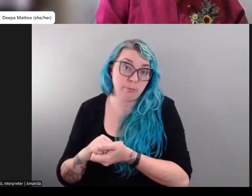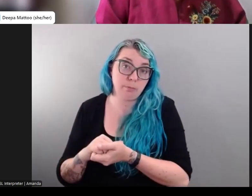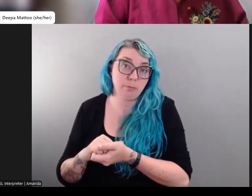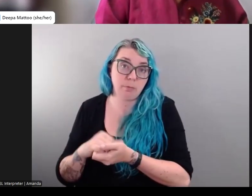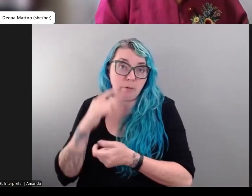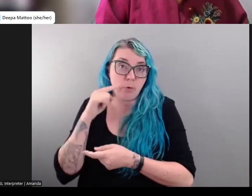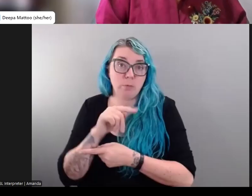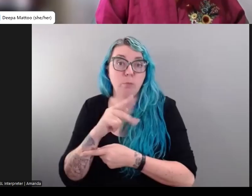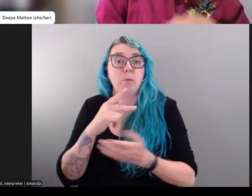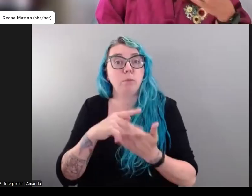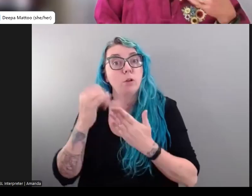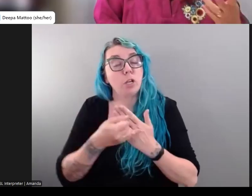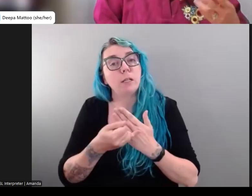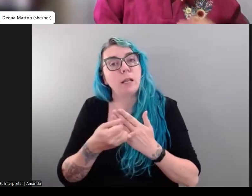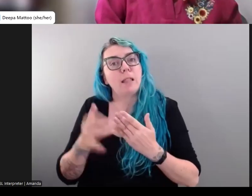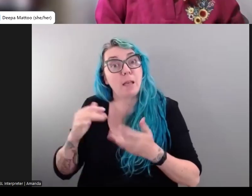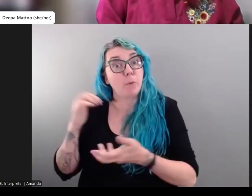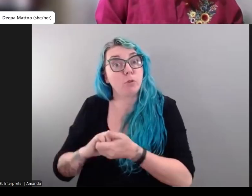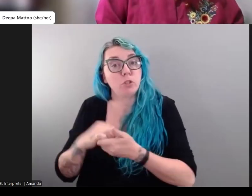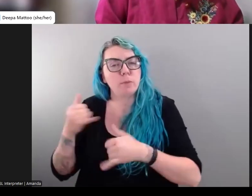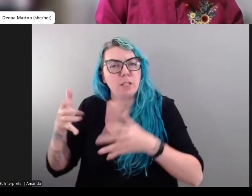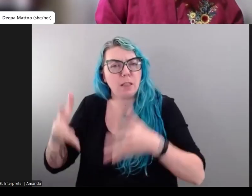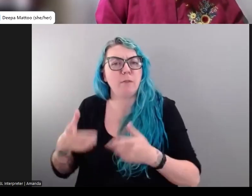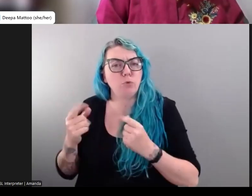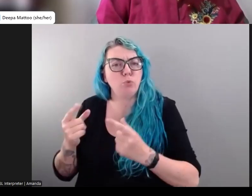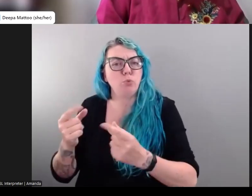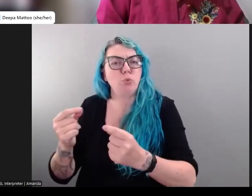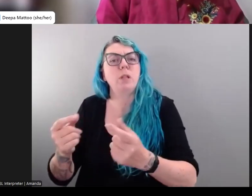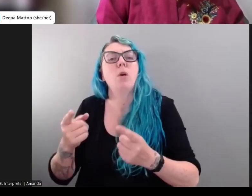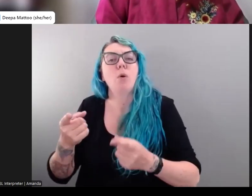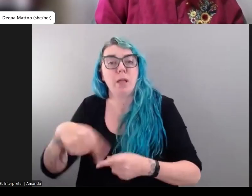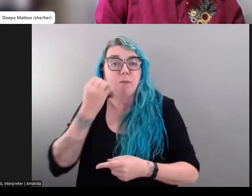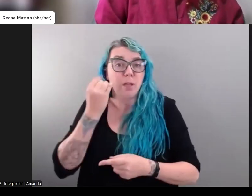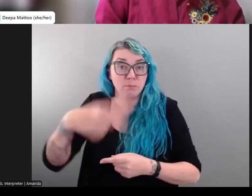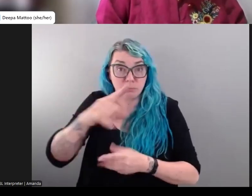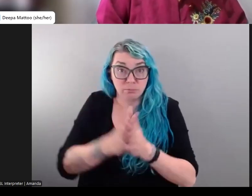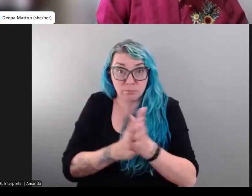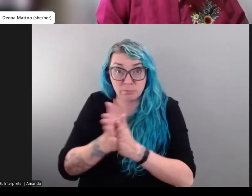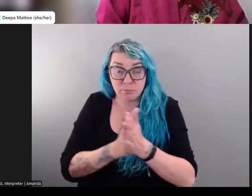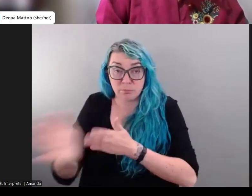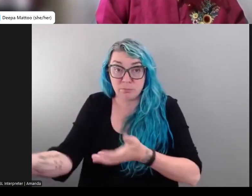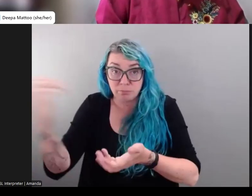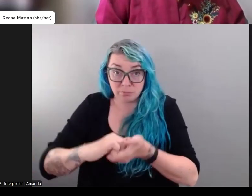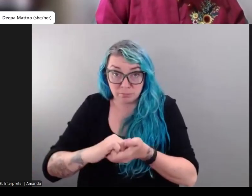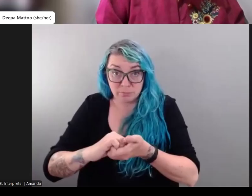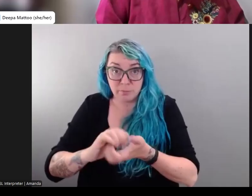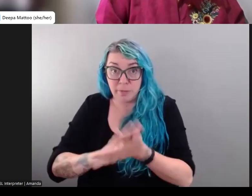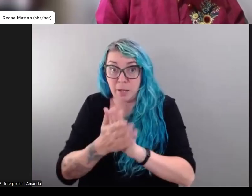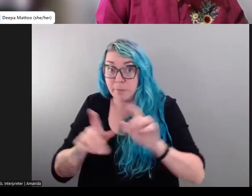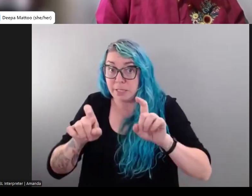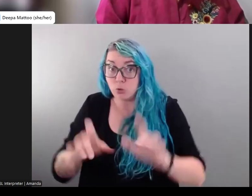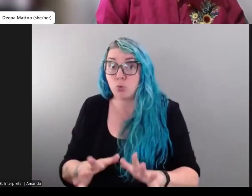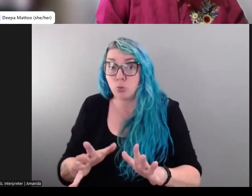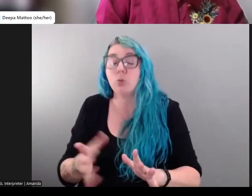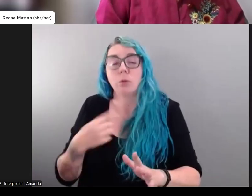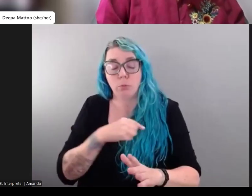There's some months left into that, so we can develop a partnership with you. If you are interested in doing testing down the line, we will be very happy